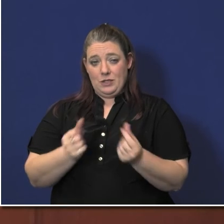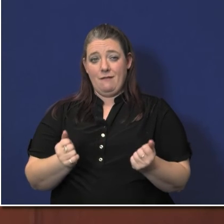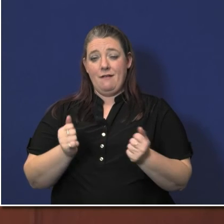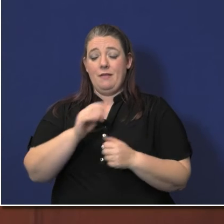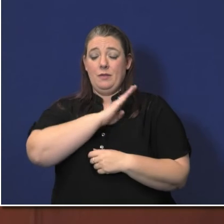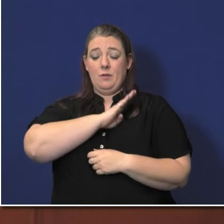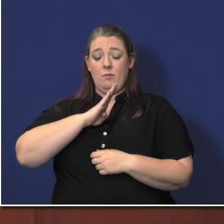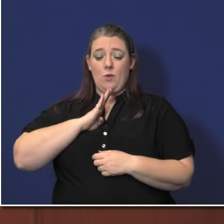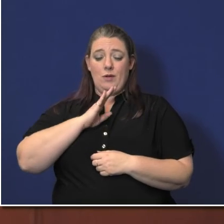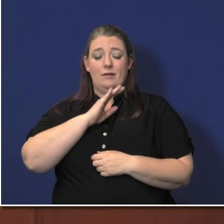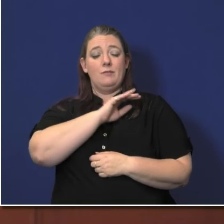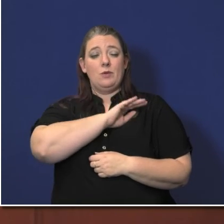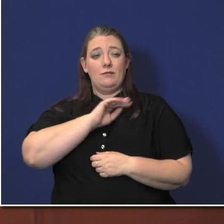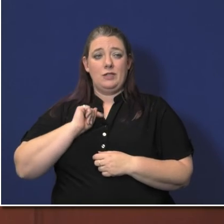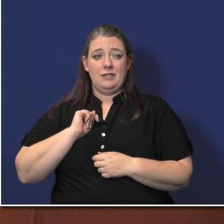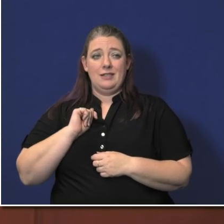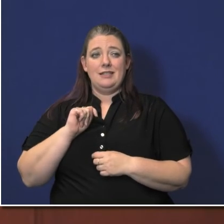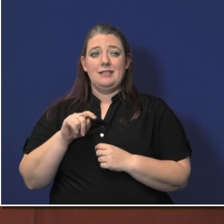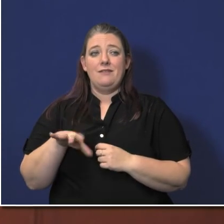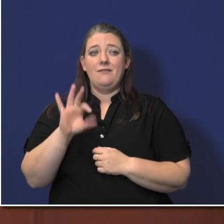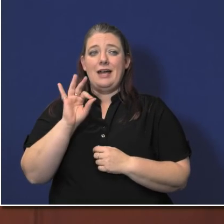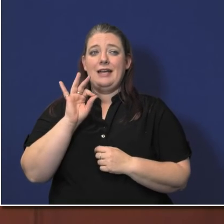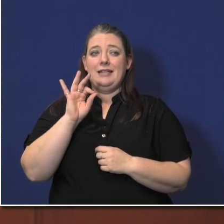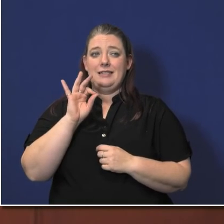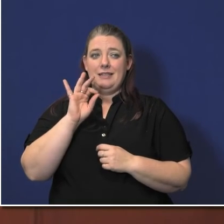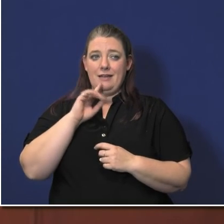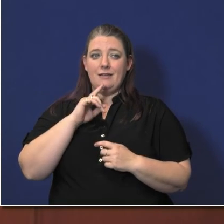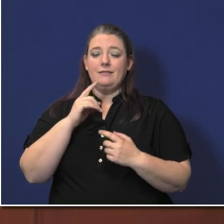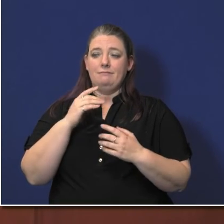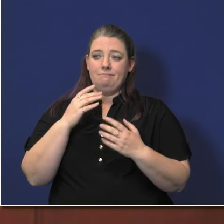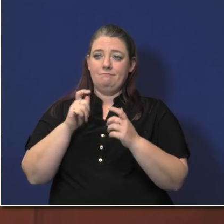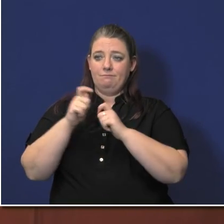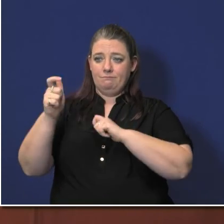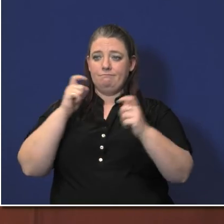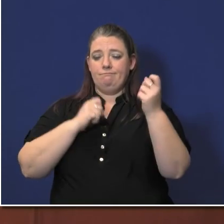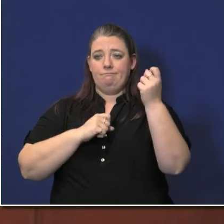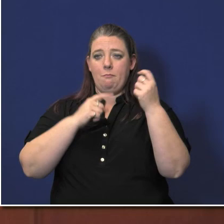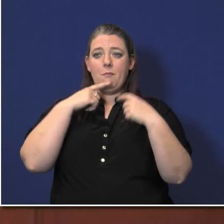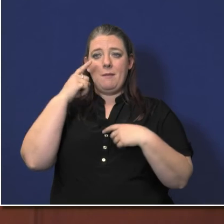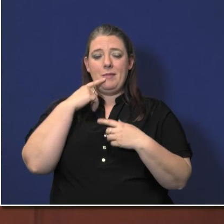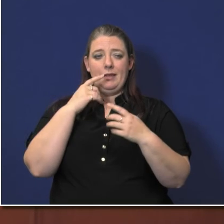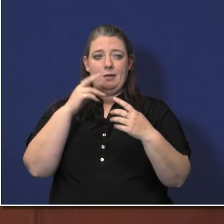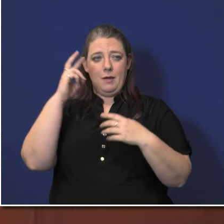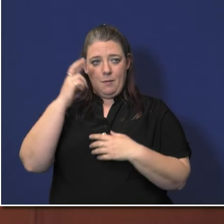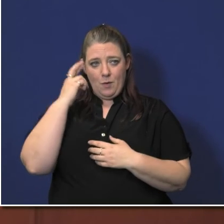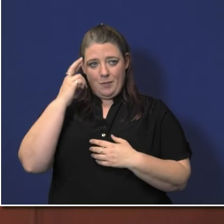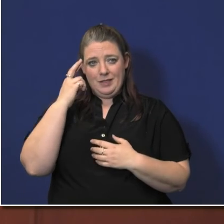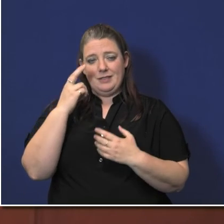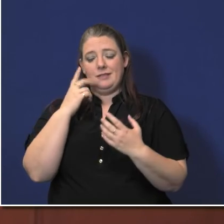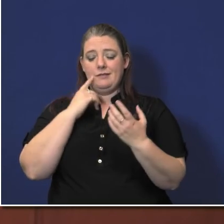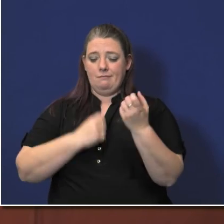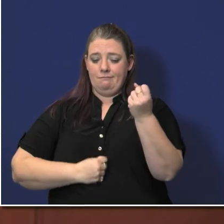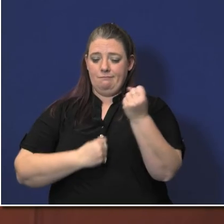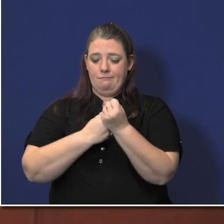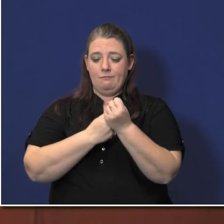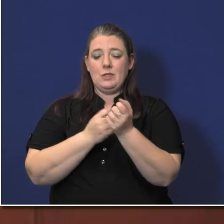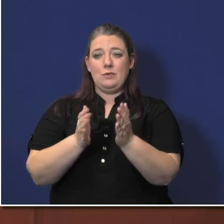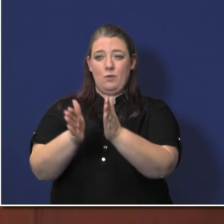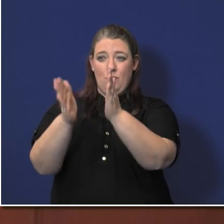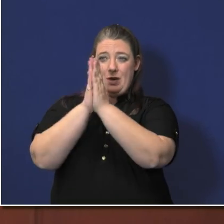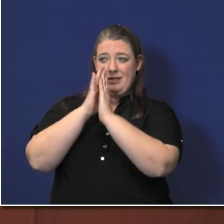of Trustees finds a substantial public purpose exists in the requesting of the governor